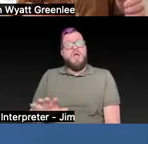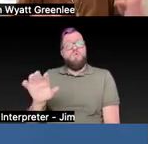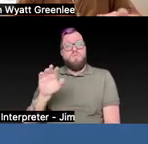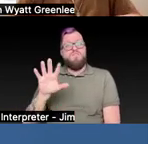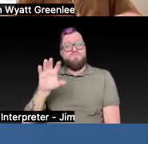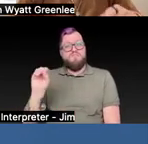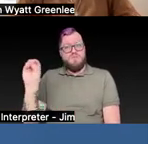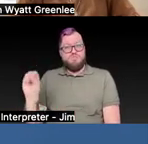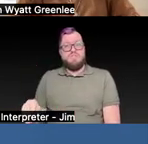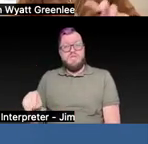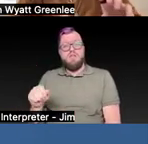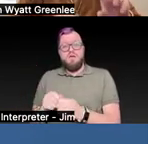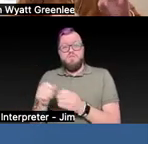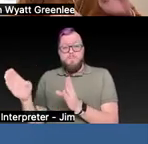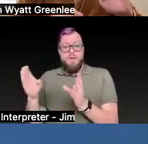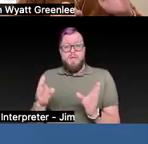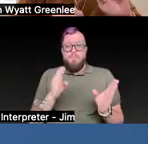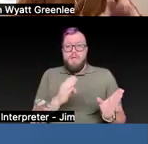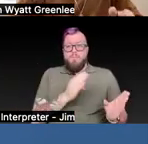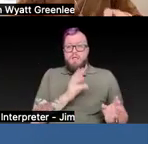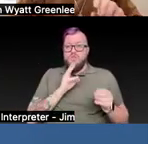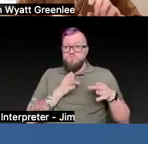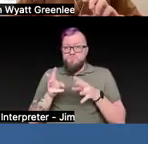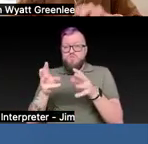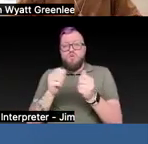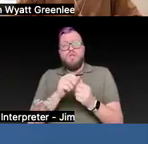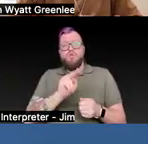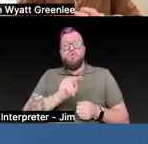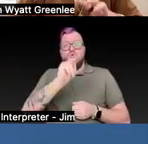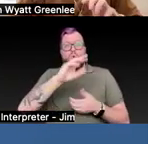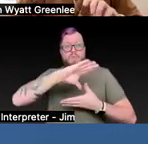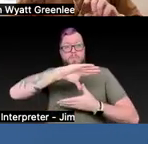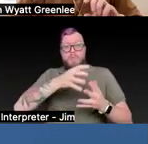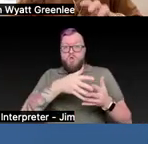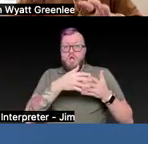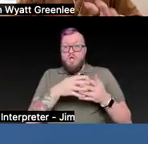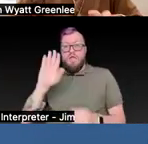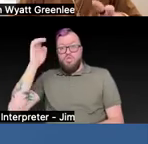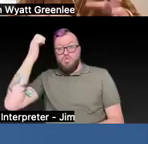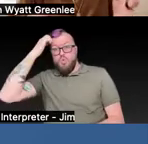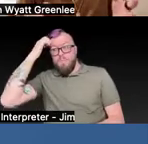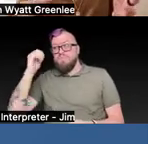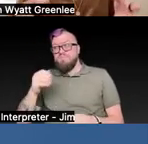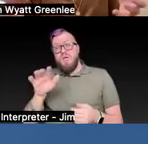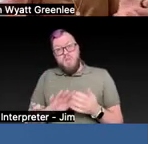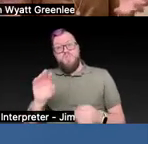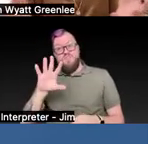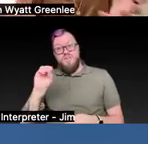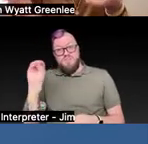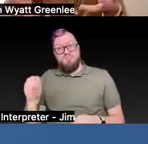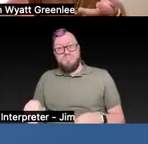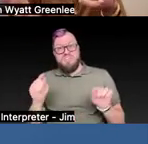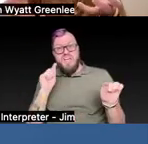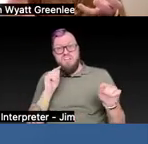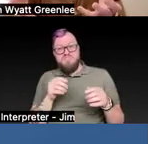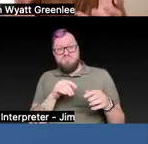of sort of downstream sections of rivers in North America and in Europe have been made up of eels, which means if you took all the